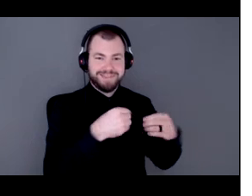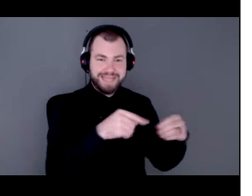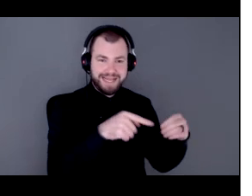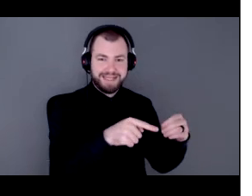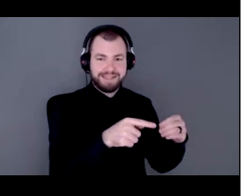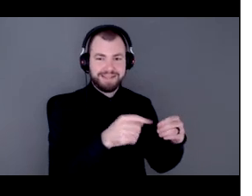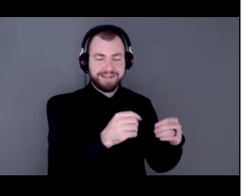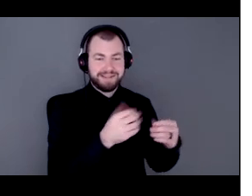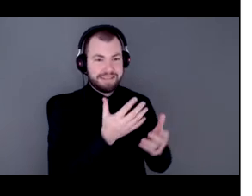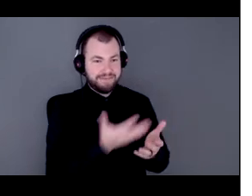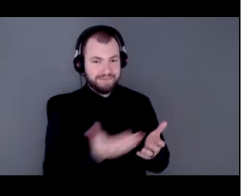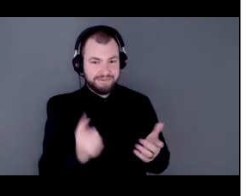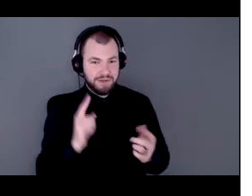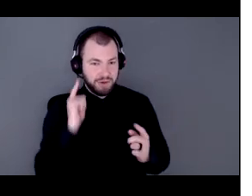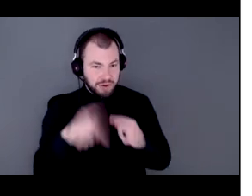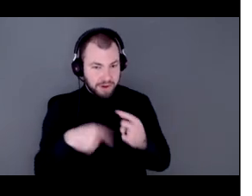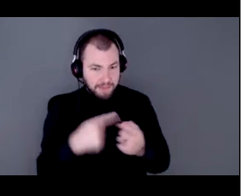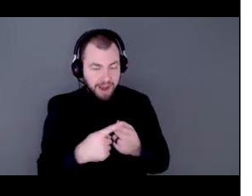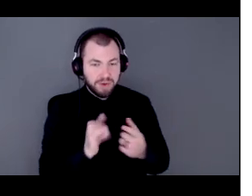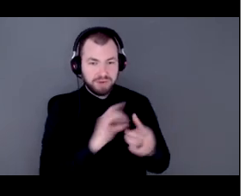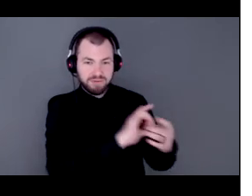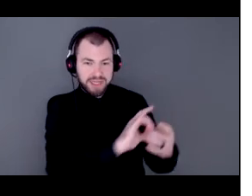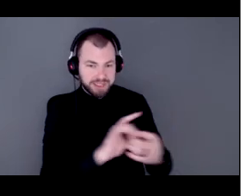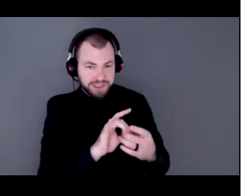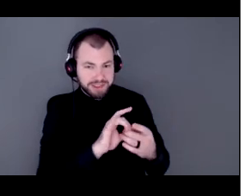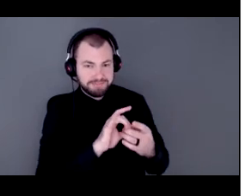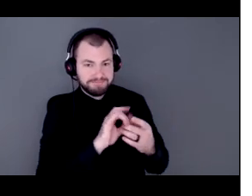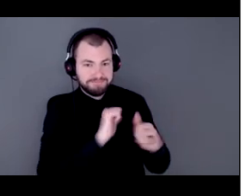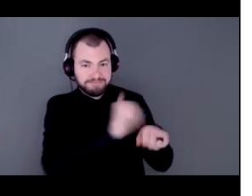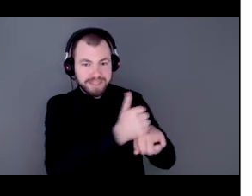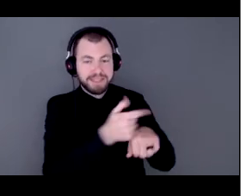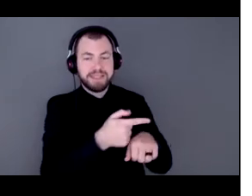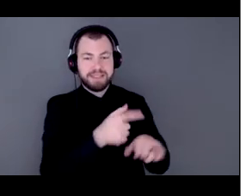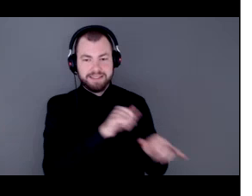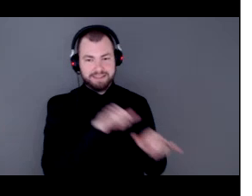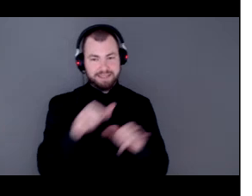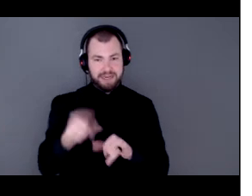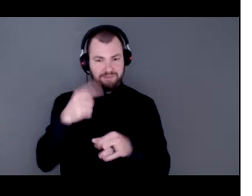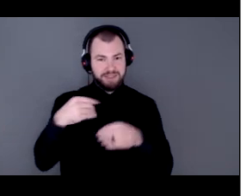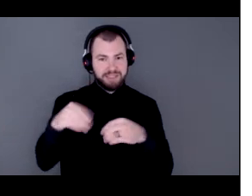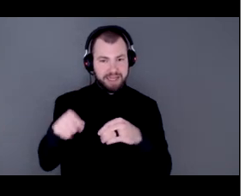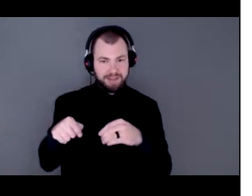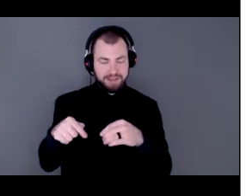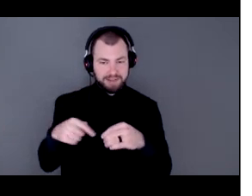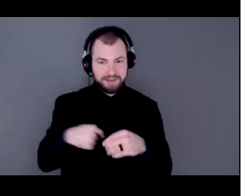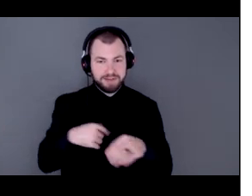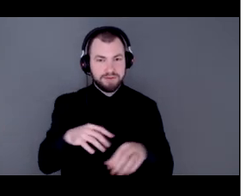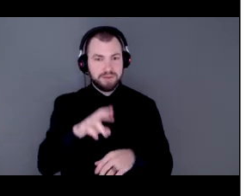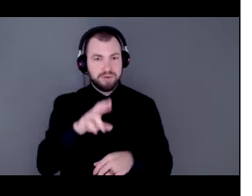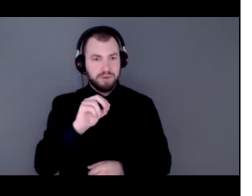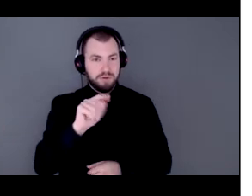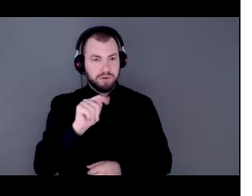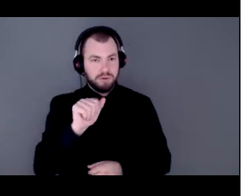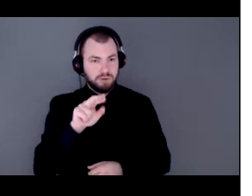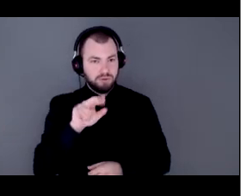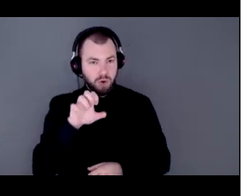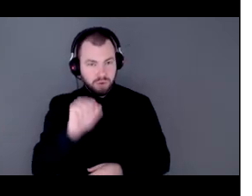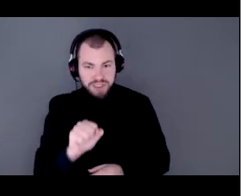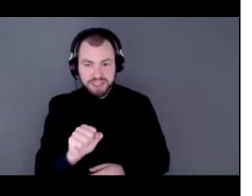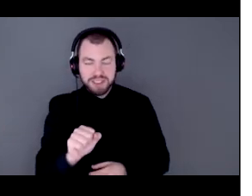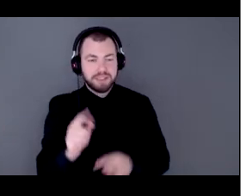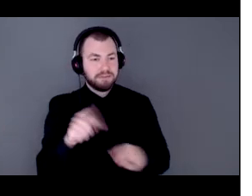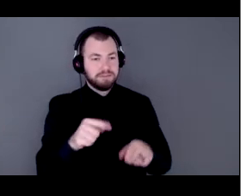been hearing about in terms of relationship building is the same thing for sales. I do rotaries, I do presentations to